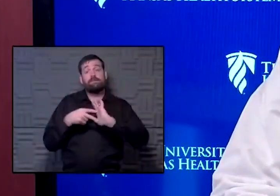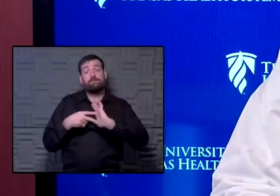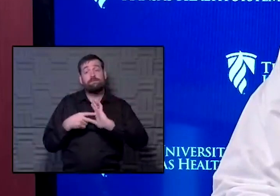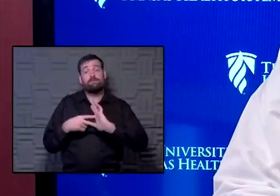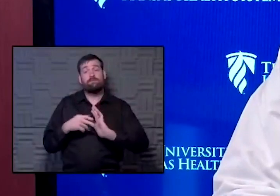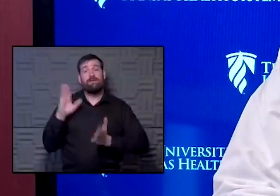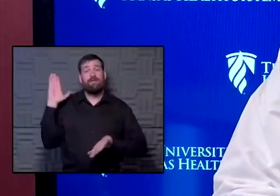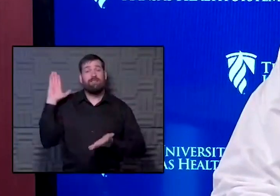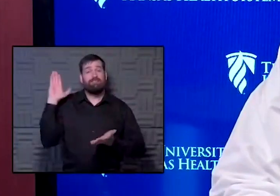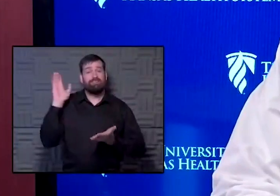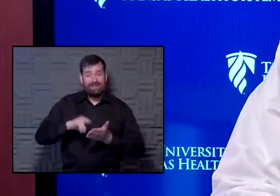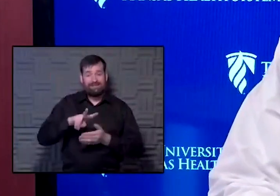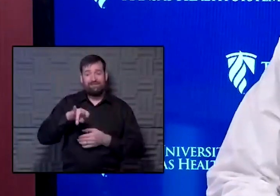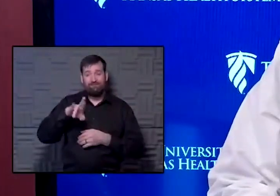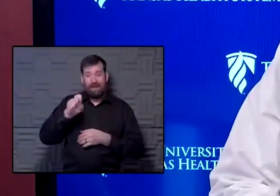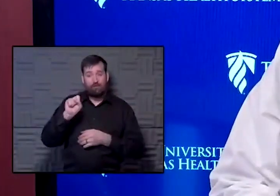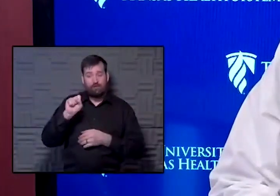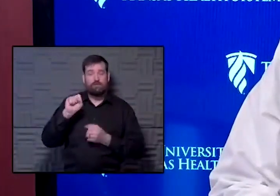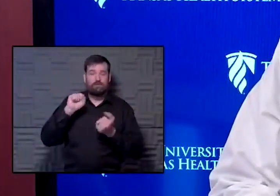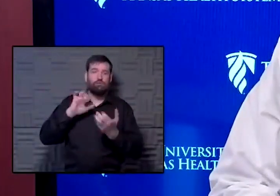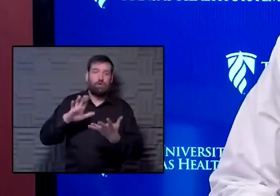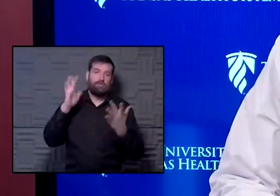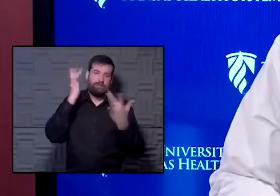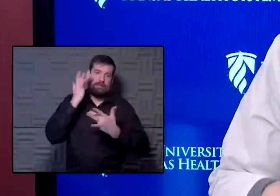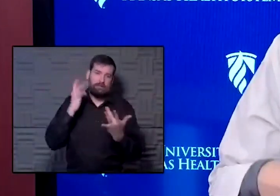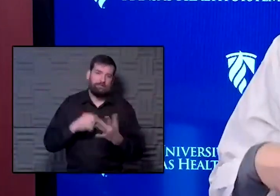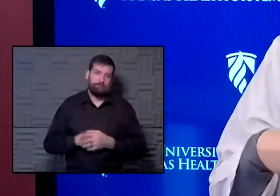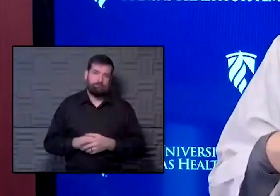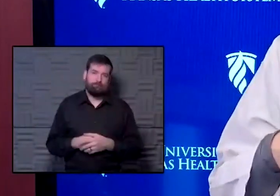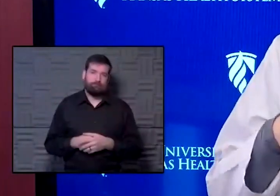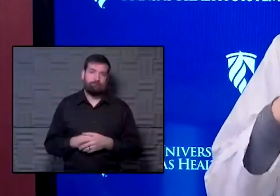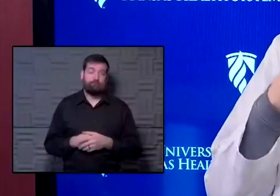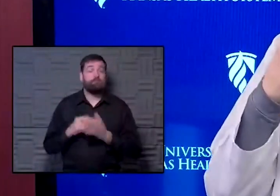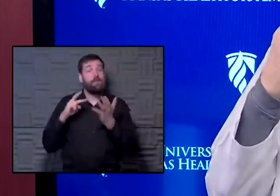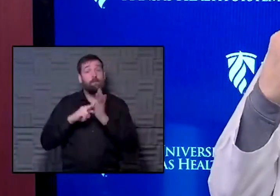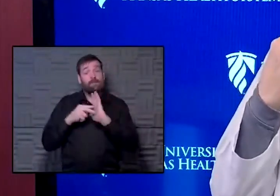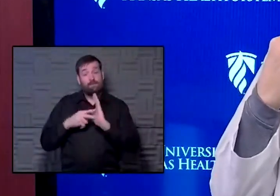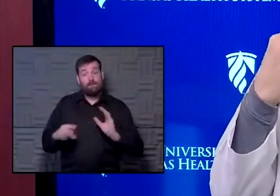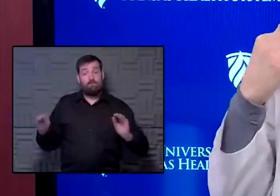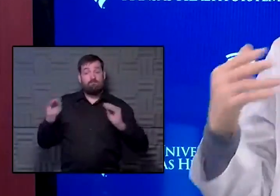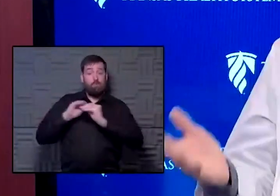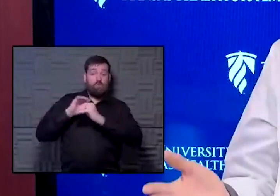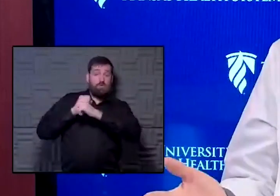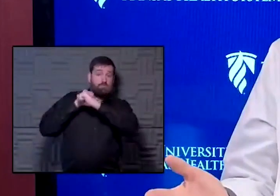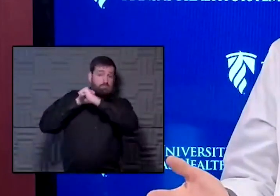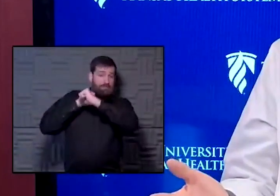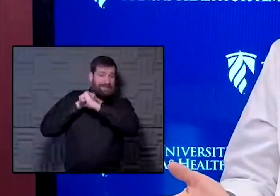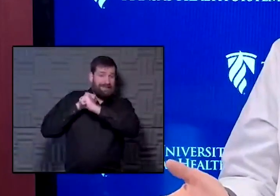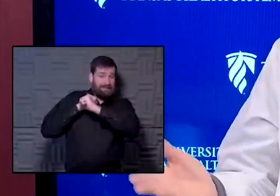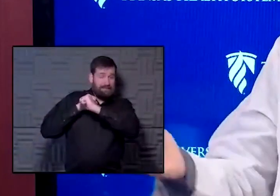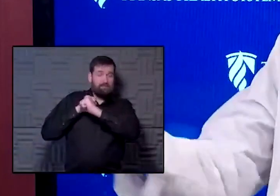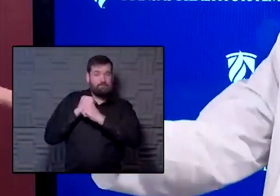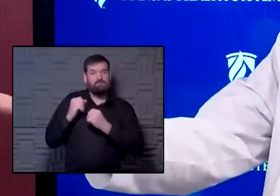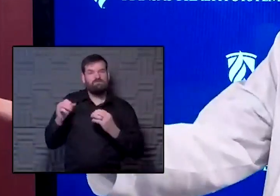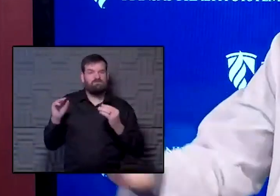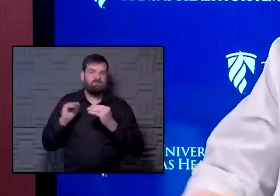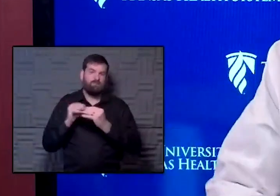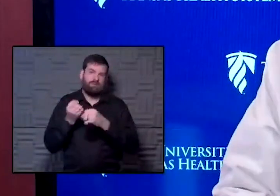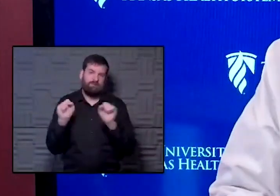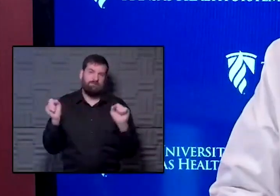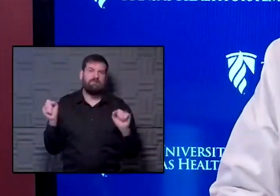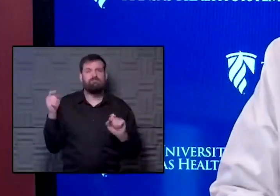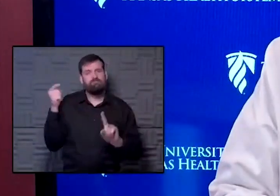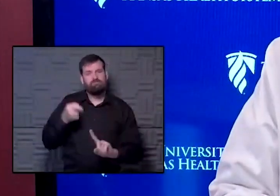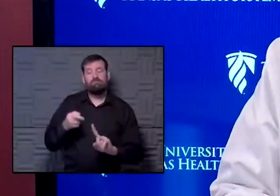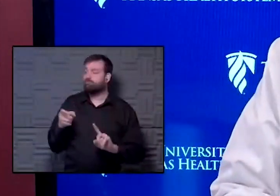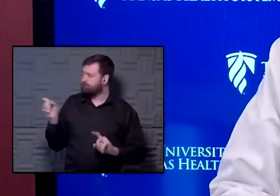takes less virus to make you sick. Yeah. And so as a result, the more you can shield out, the better, the safer you are. And I think that's really the key